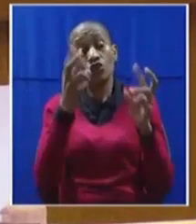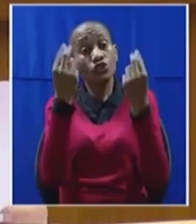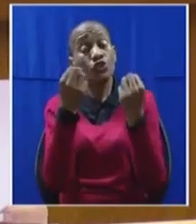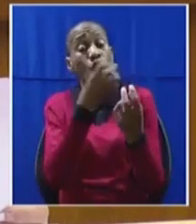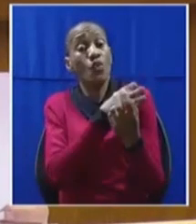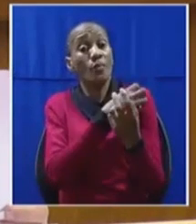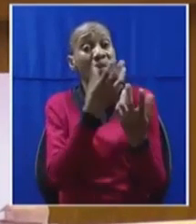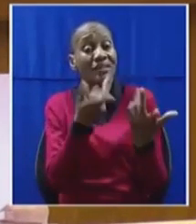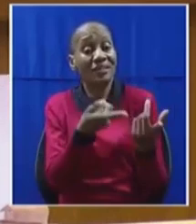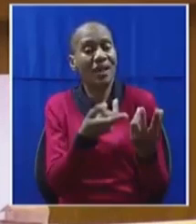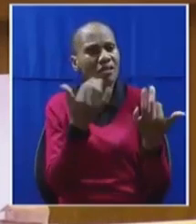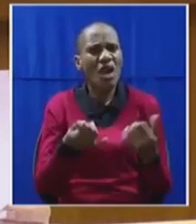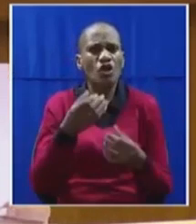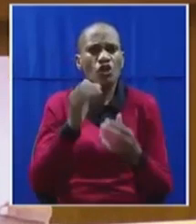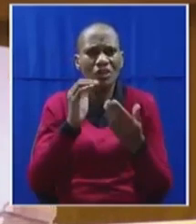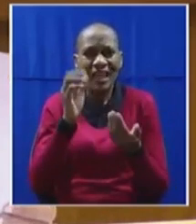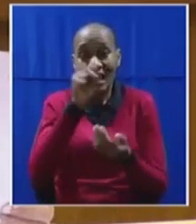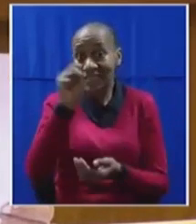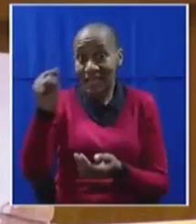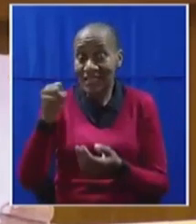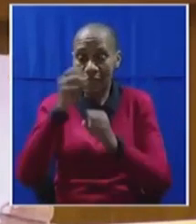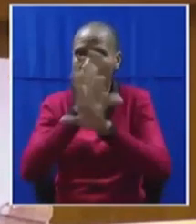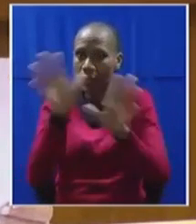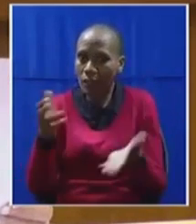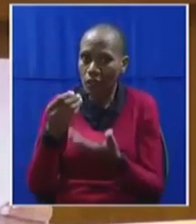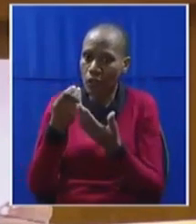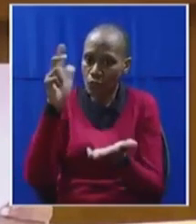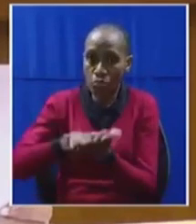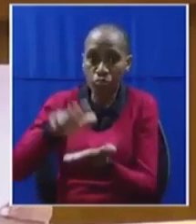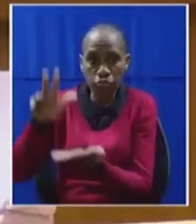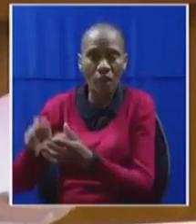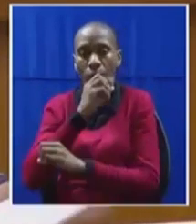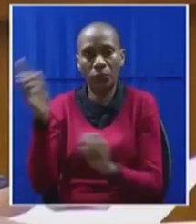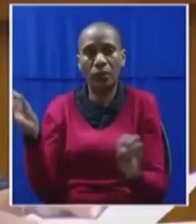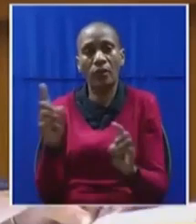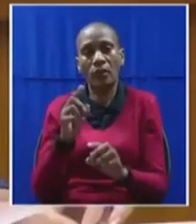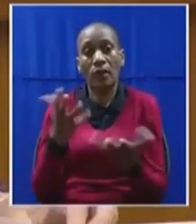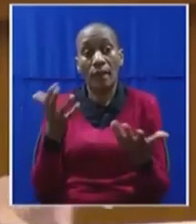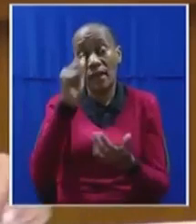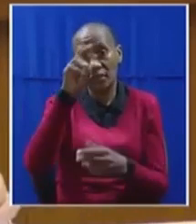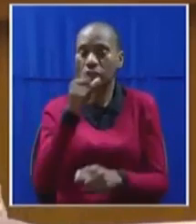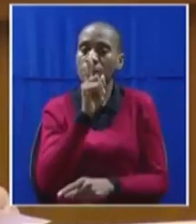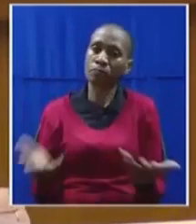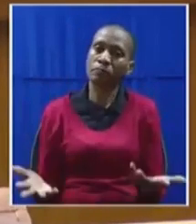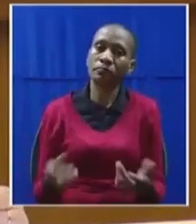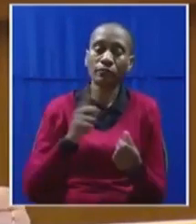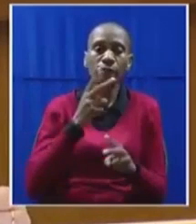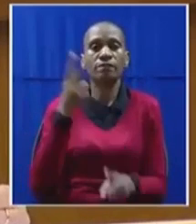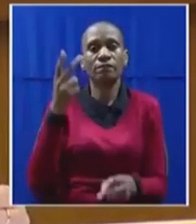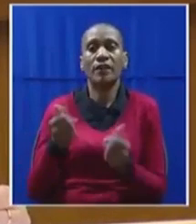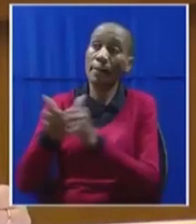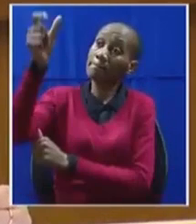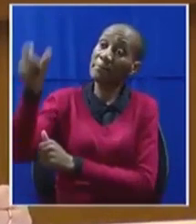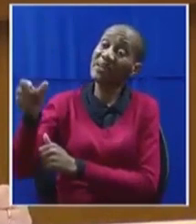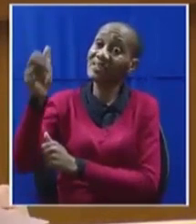IPID who has no security clearance, and they were absolutely silent about that. Finally, the head of the IPID does not answer